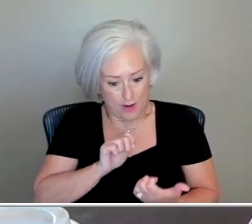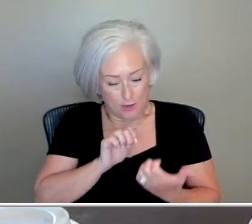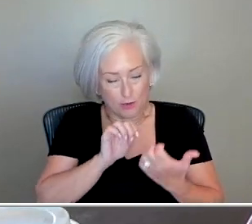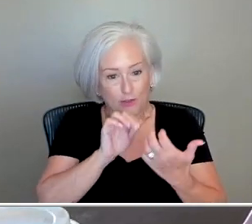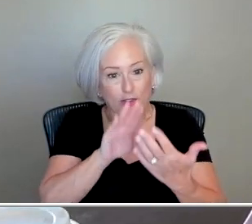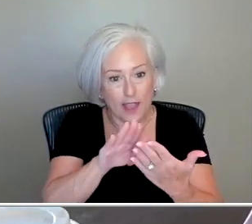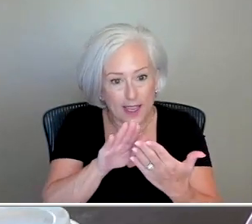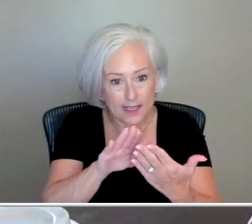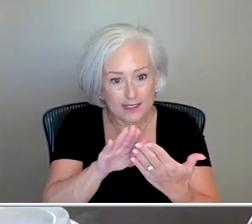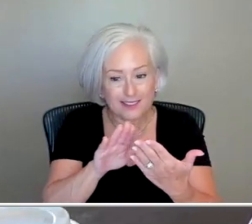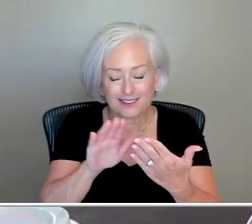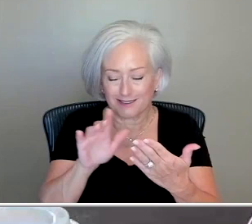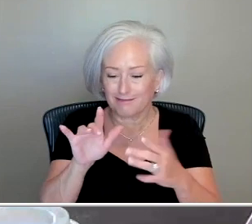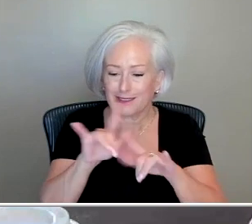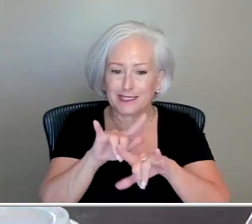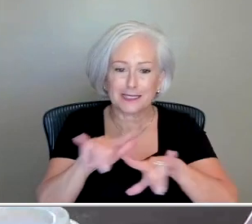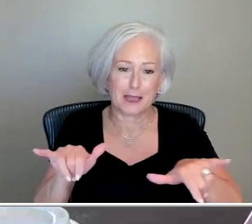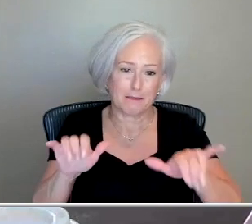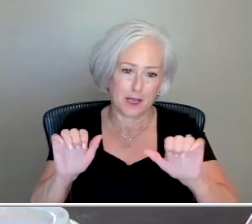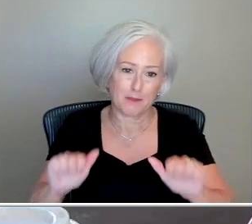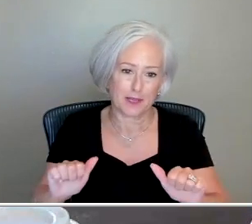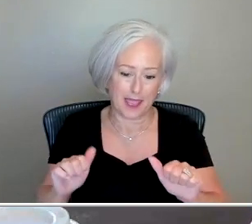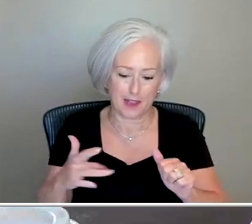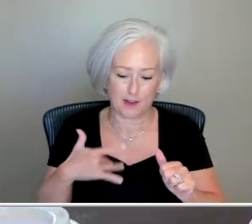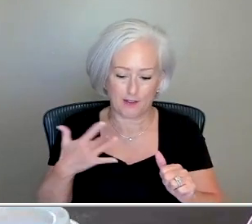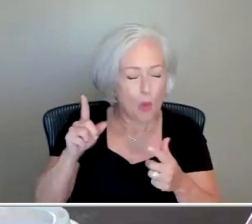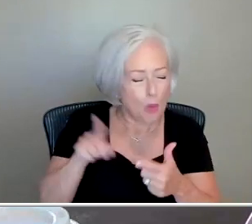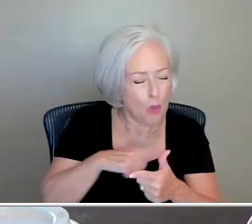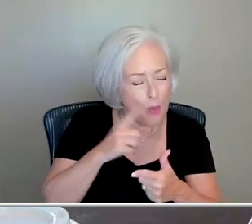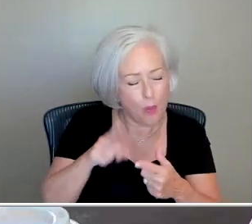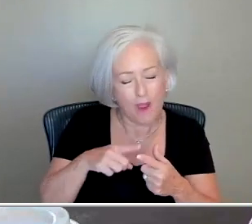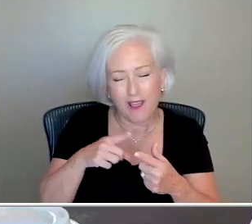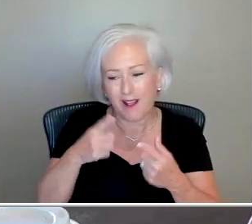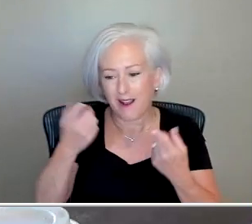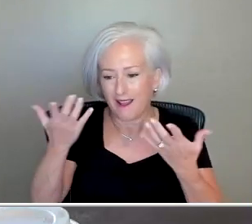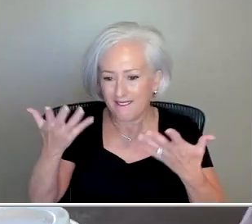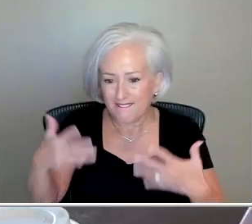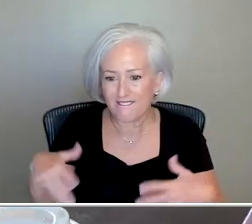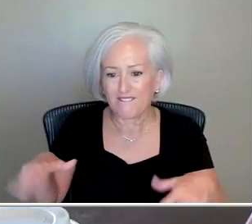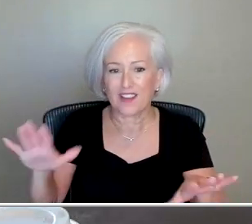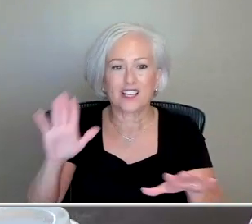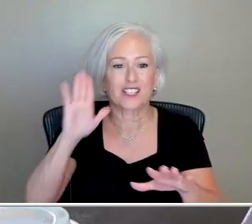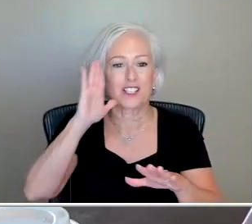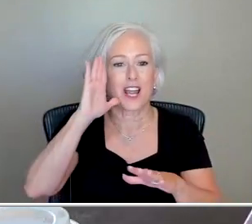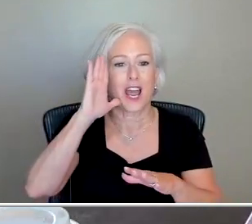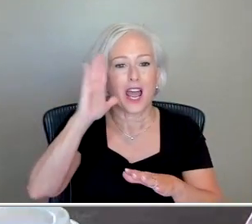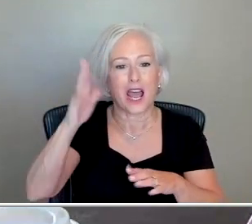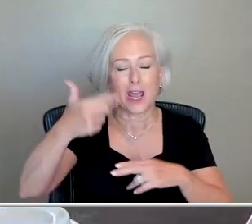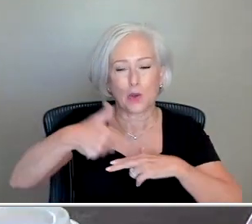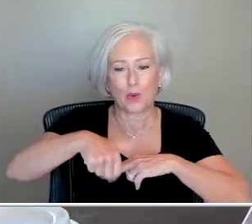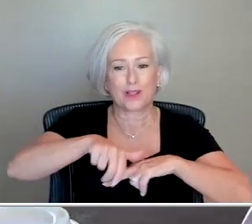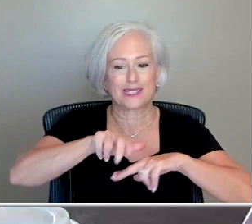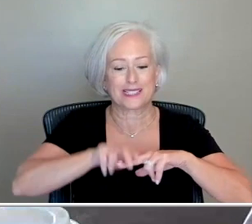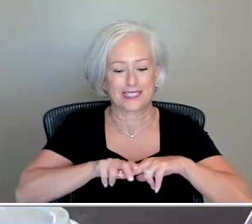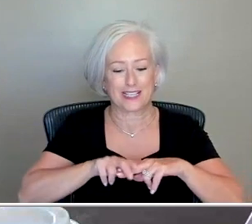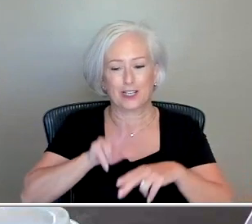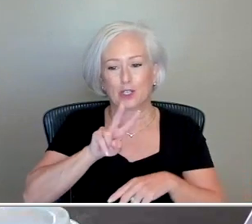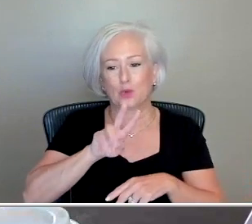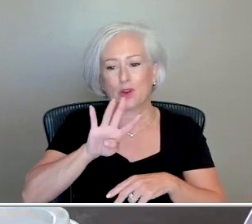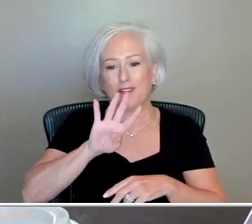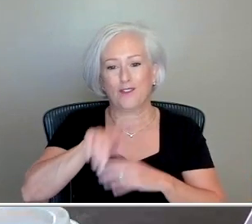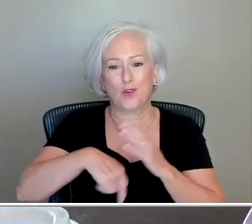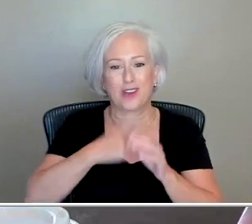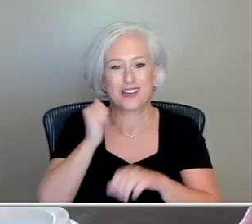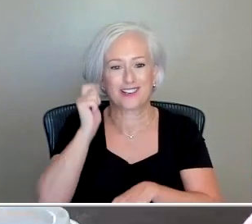about, wow, when we get through this, I'll be able to be sitting here 24 years later and talking to you